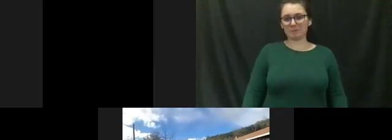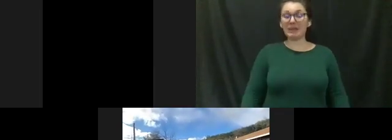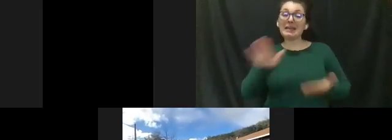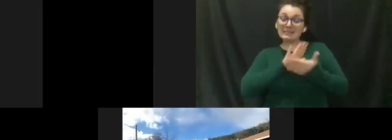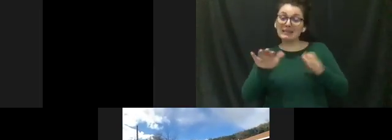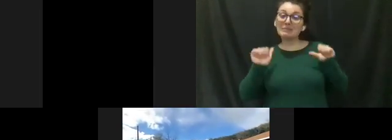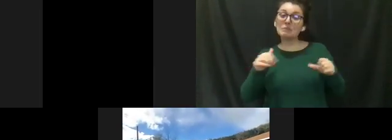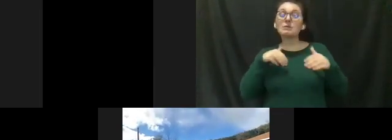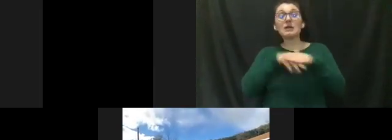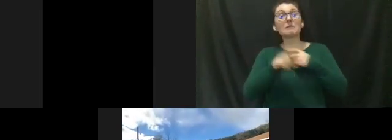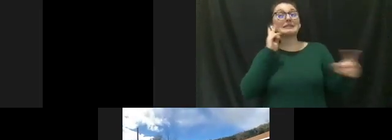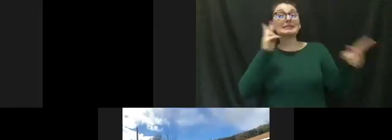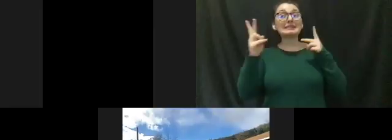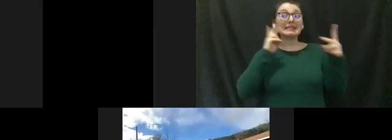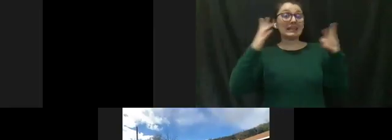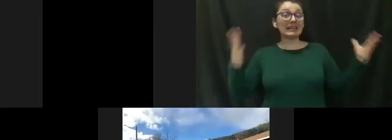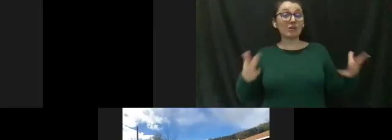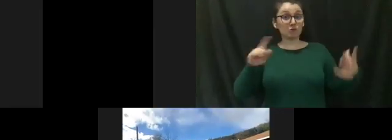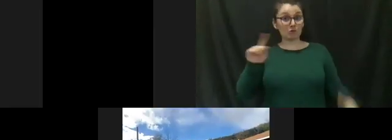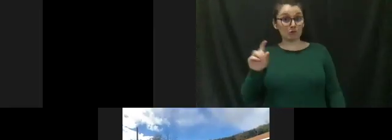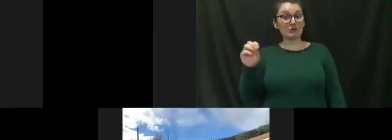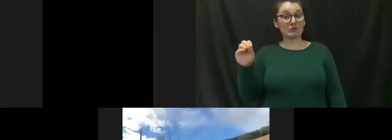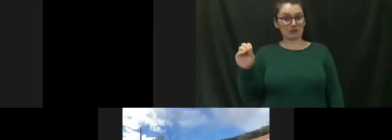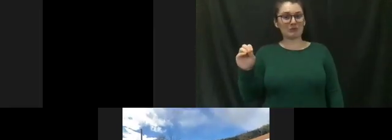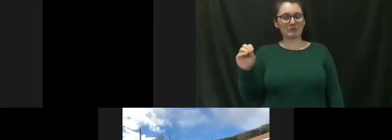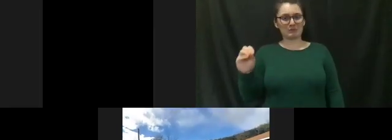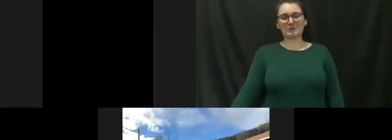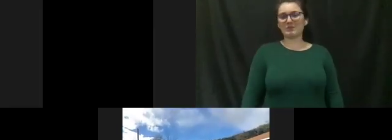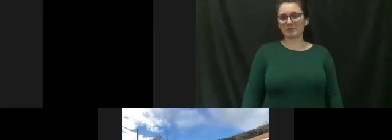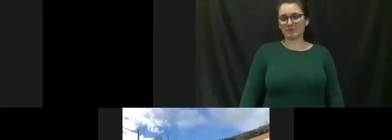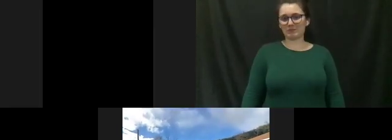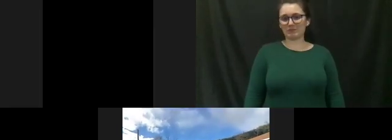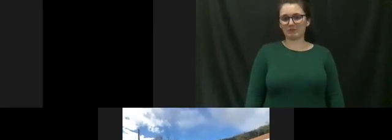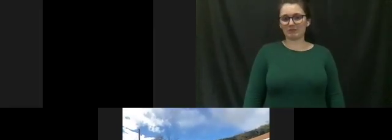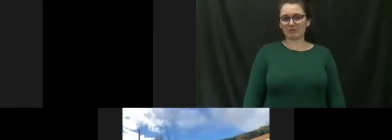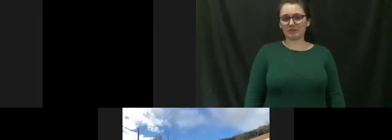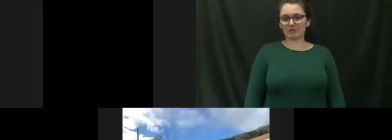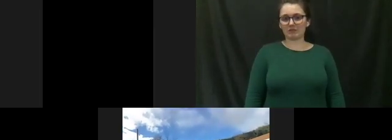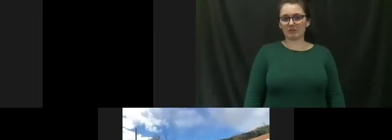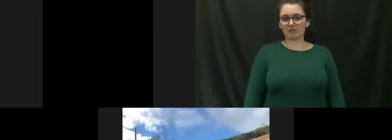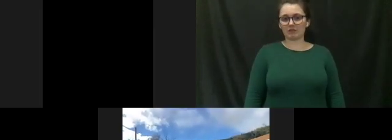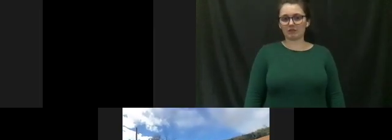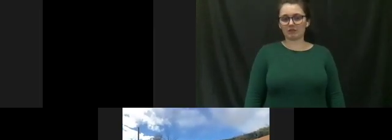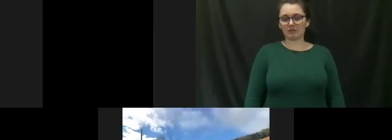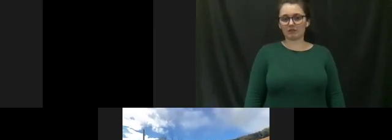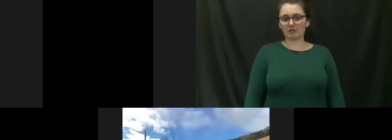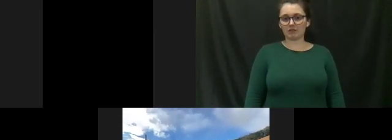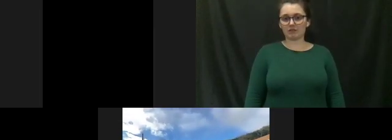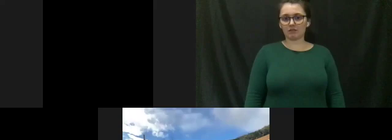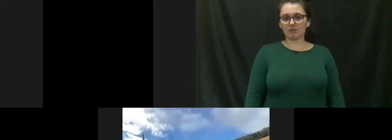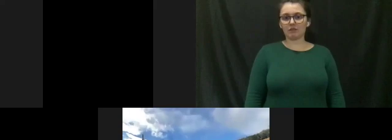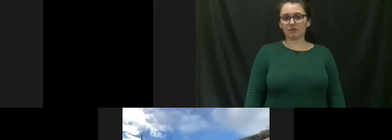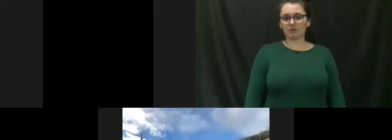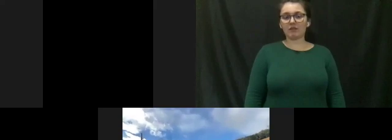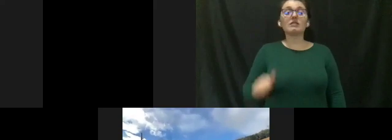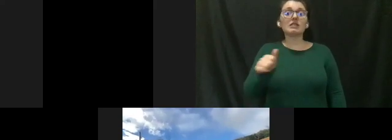them here at Wildlife Safari. So when Oh they my gosh. sunbathe like this, it's also known as sun worshiping. That's another